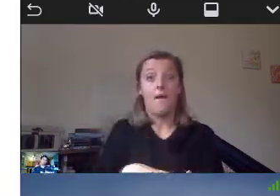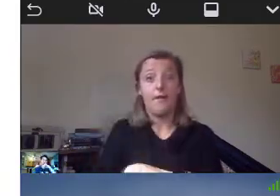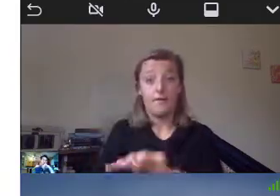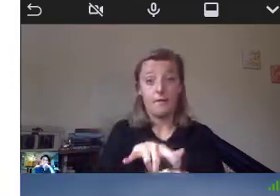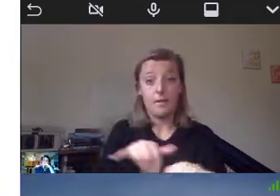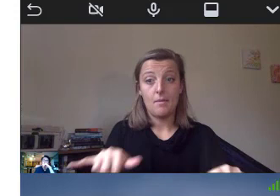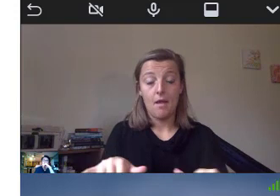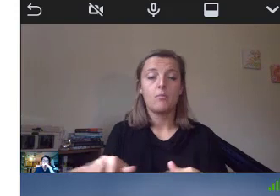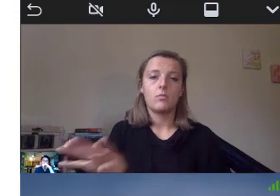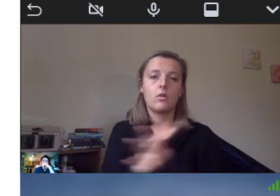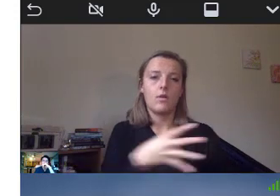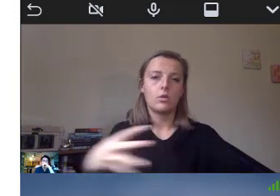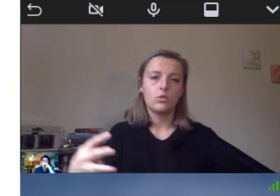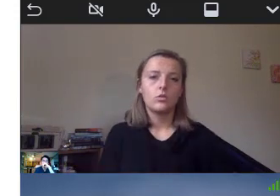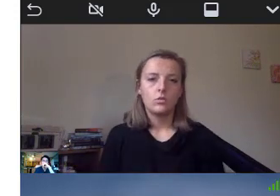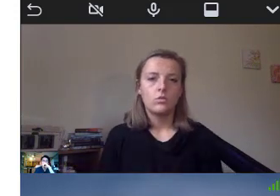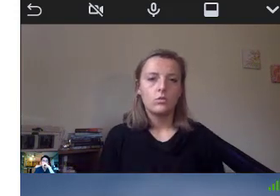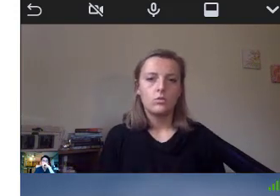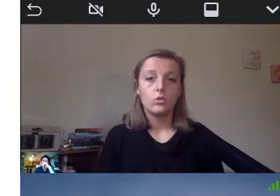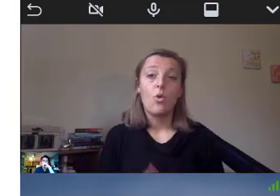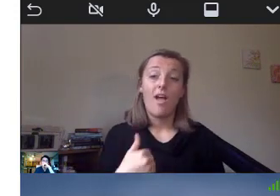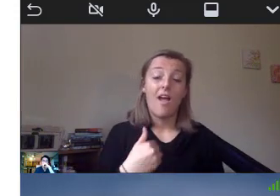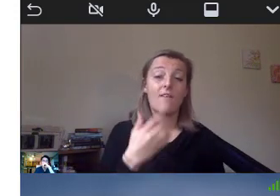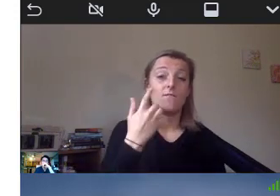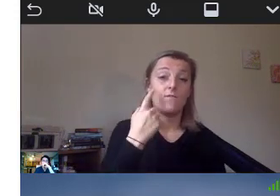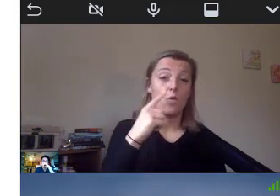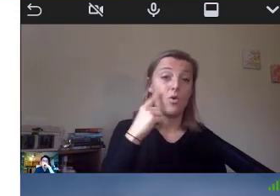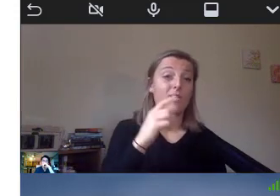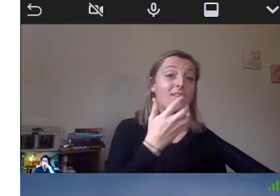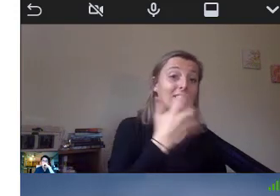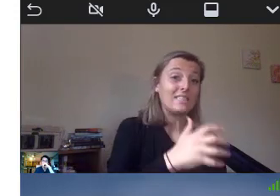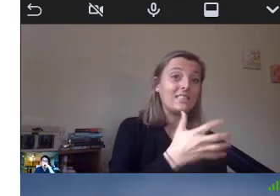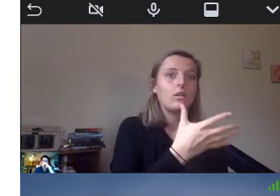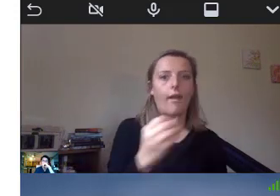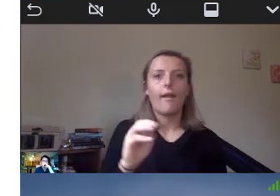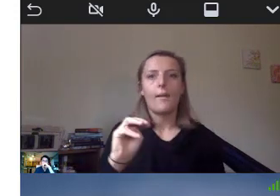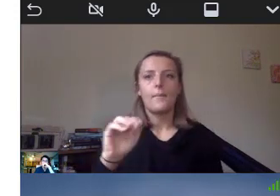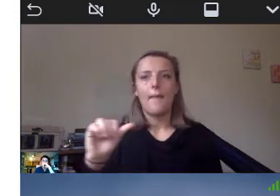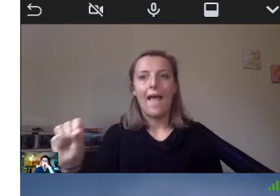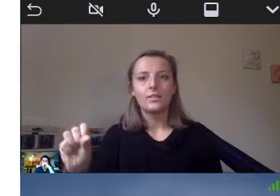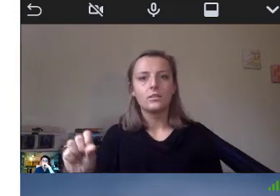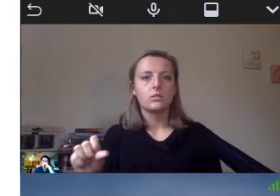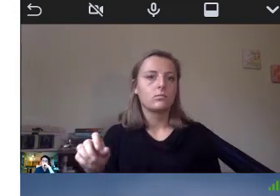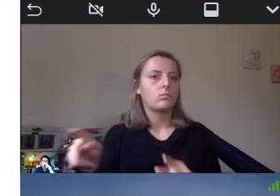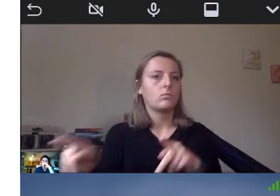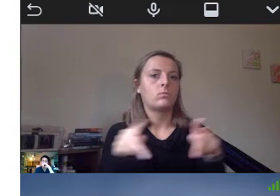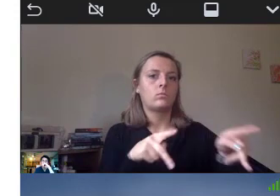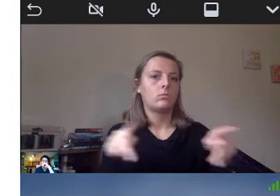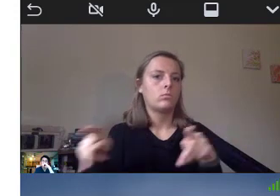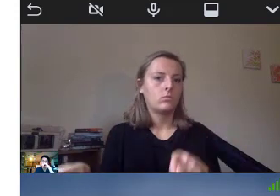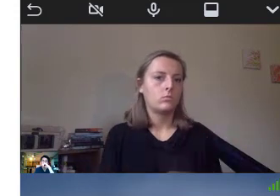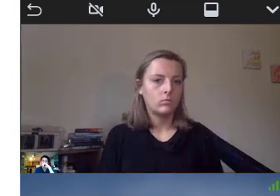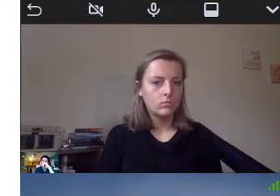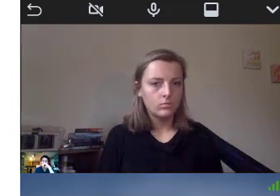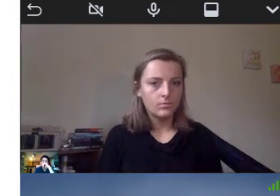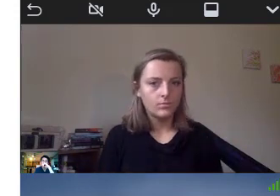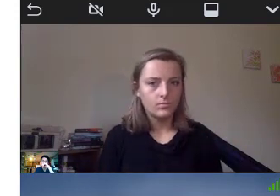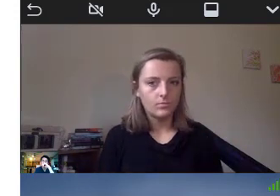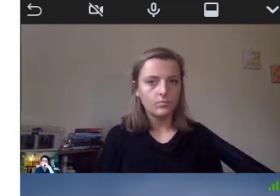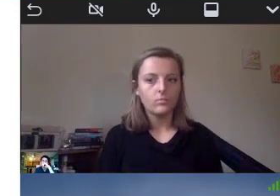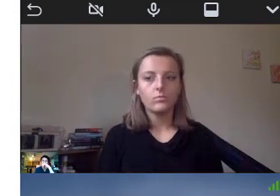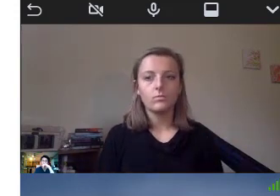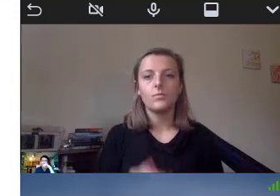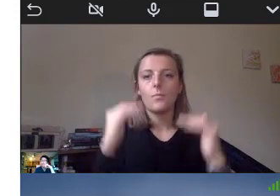So we have this Newton's law of cooling, right? And I think our big problem as engineers is